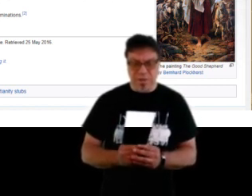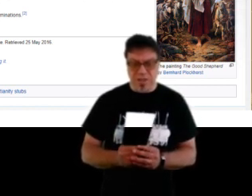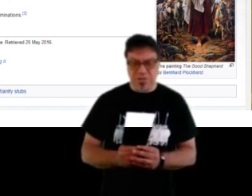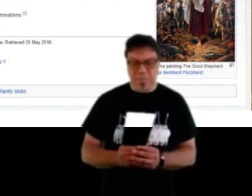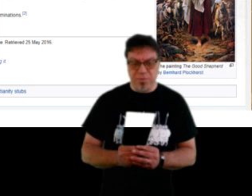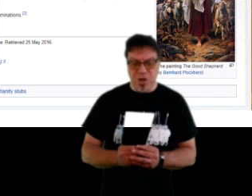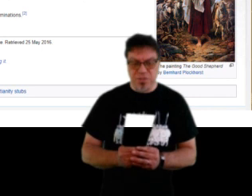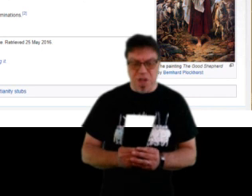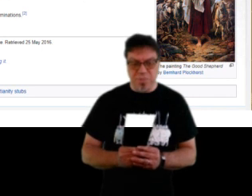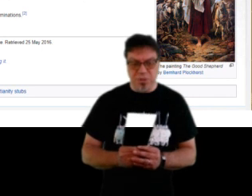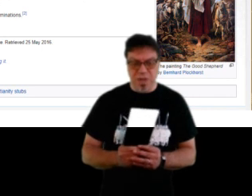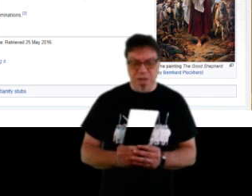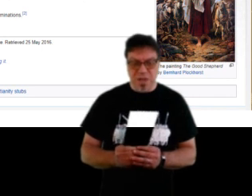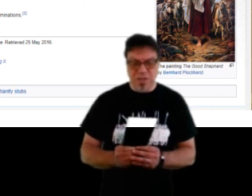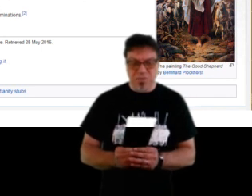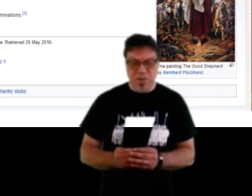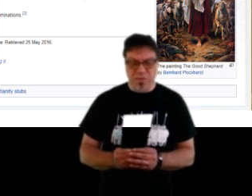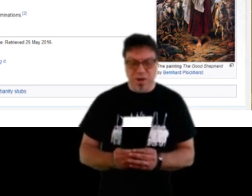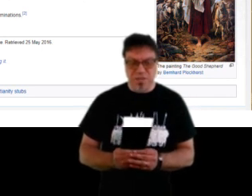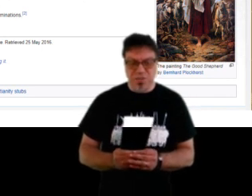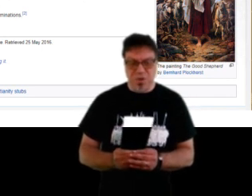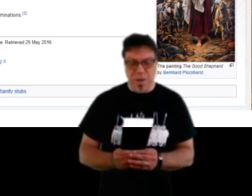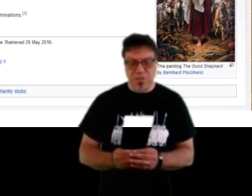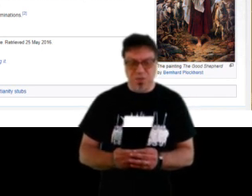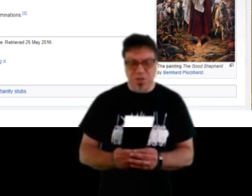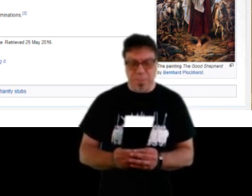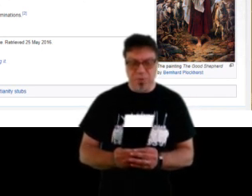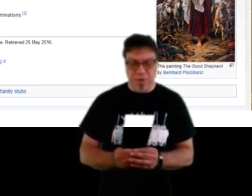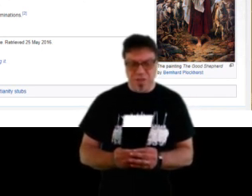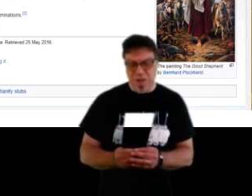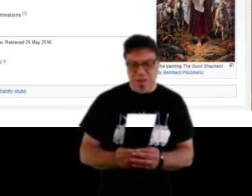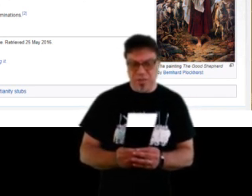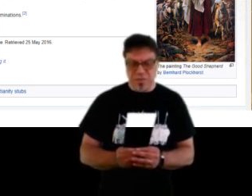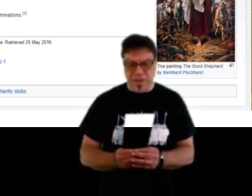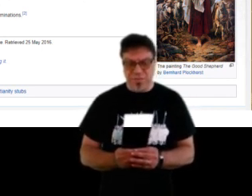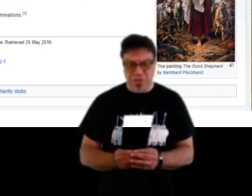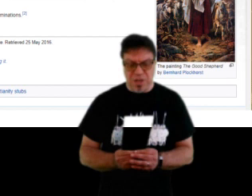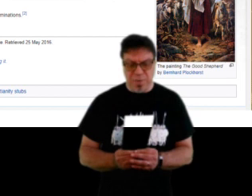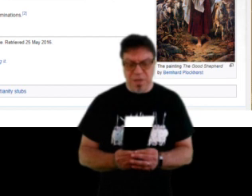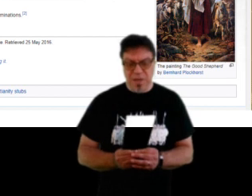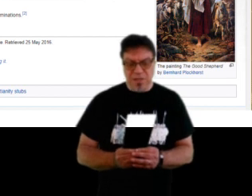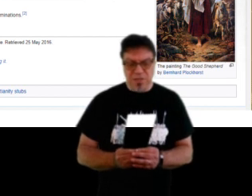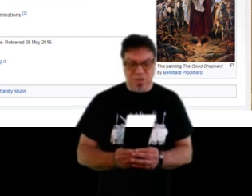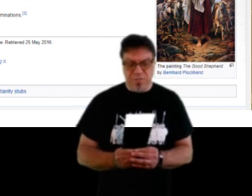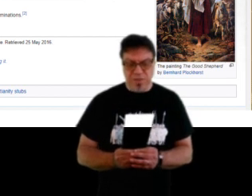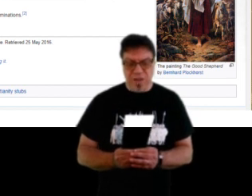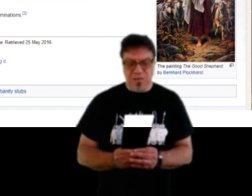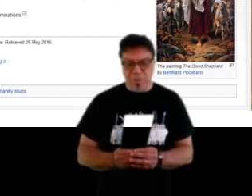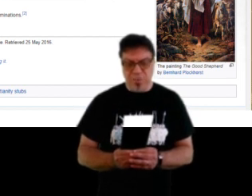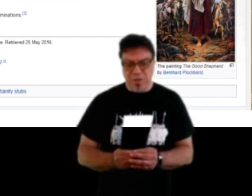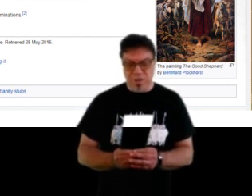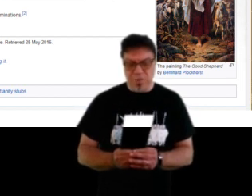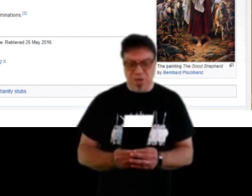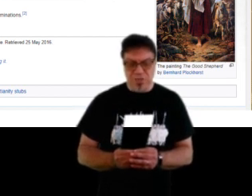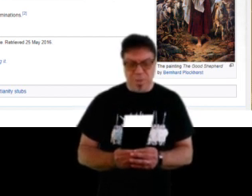taken from the 10th chapter of John's Gospel. In this reading, Christ is described as the Good Shepherd who lays down his life for the sheep. The psalm for the day is